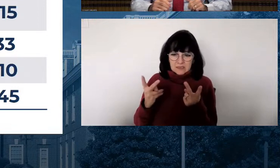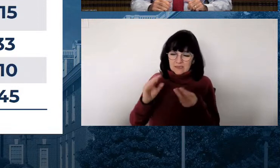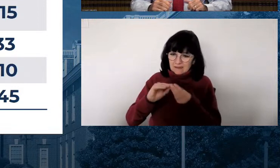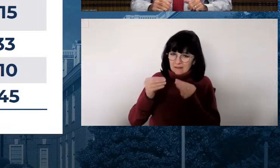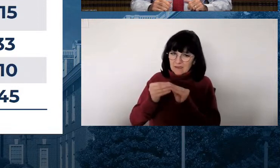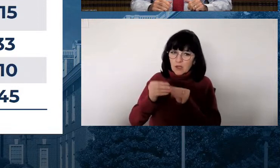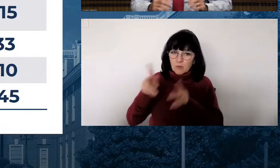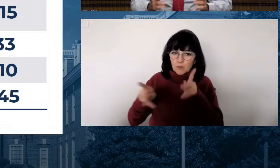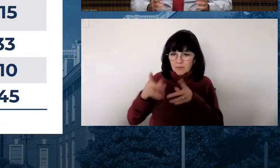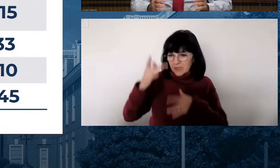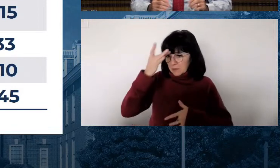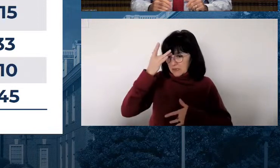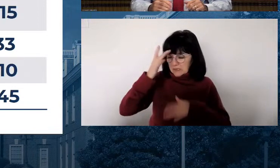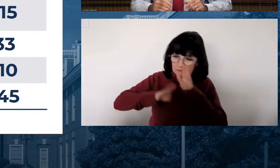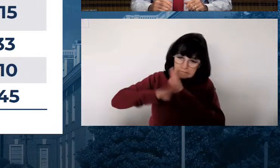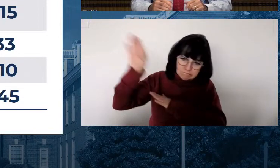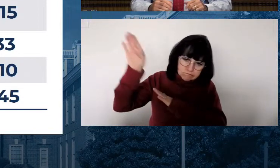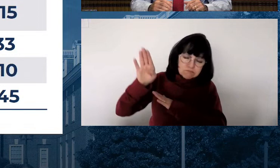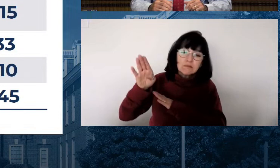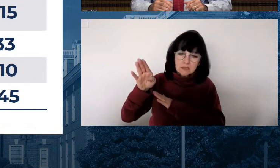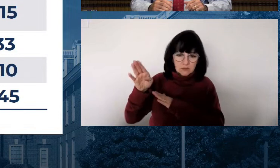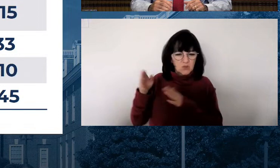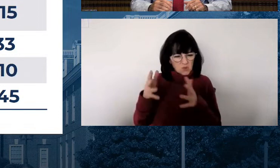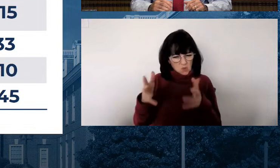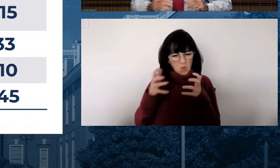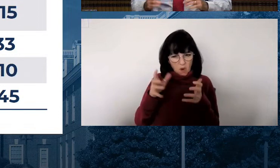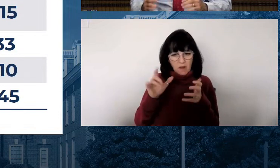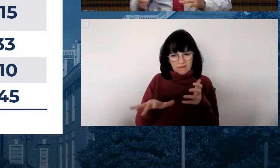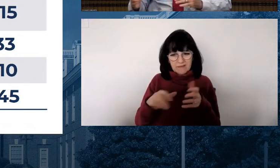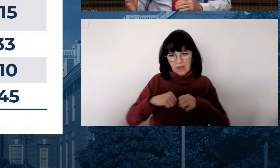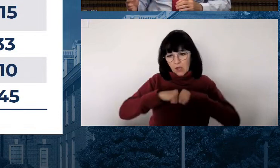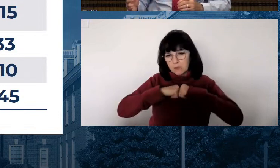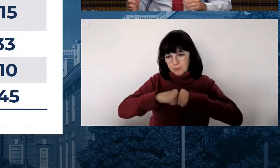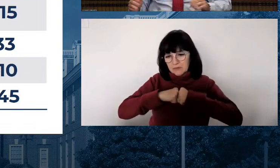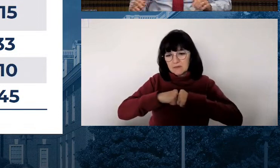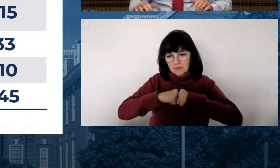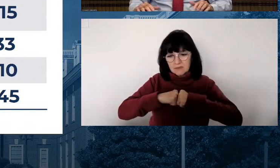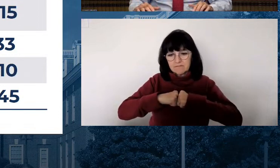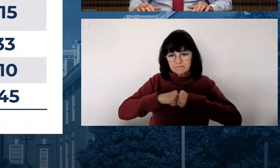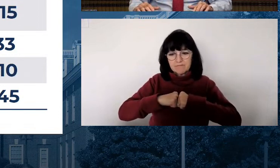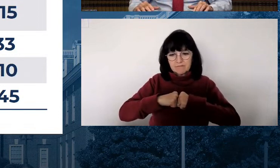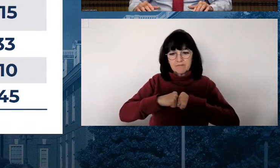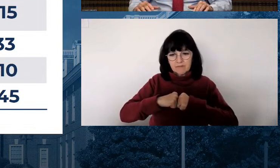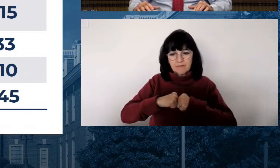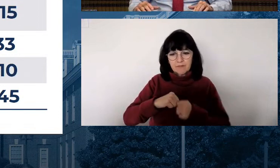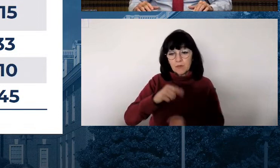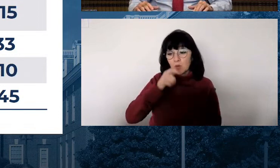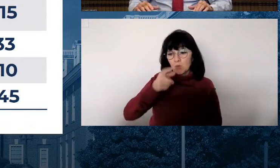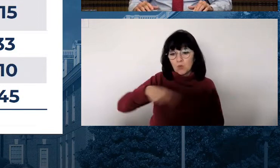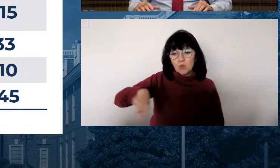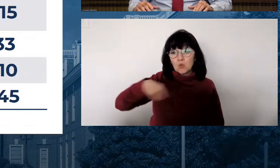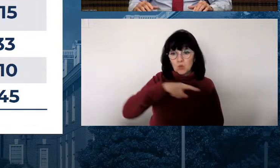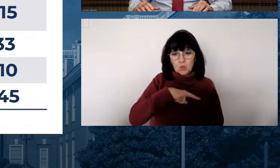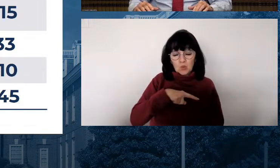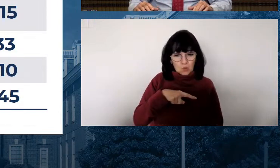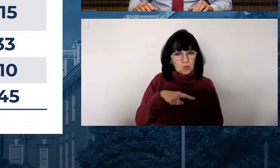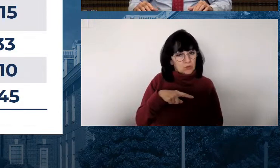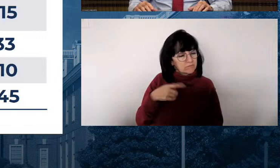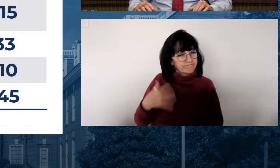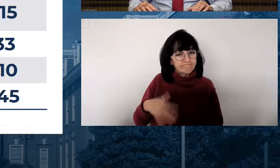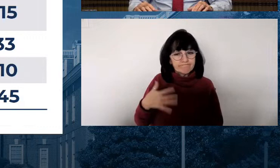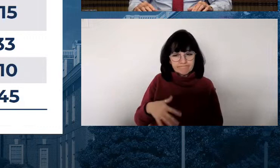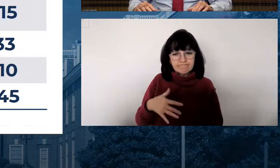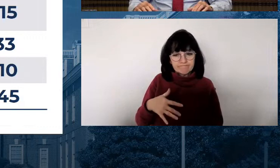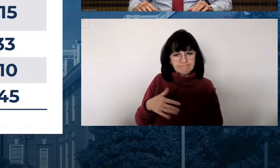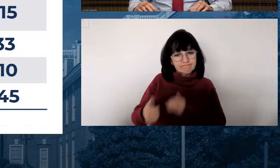that you could possibly get, and getting that booster will do it. So those of us who are more vulnerable, 65 and older, need